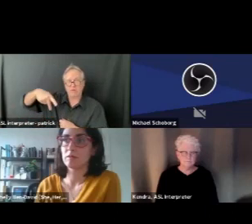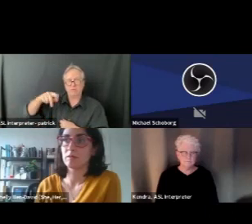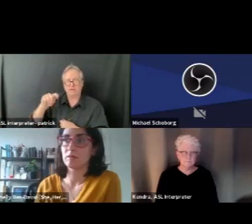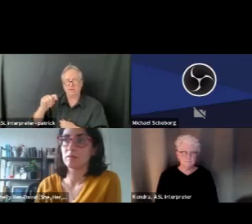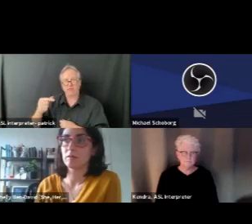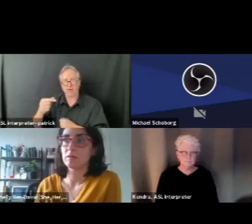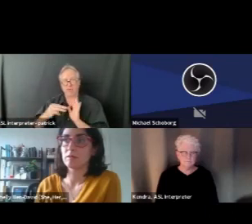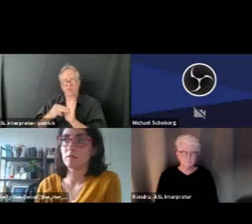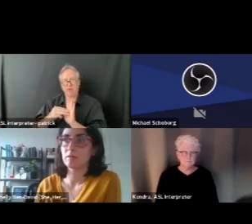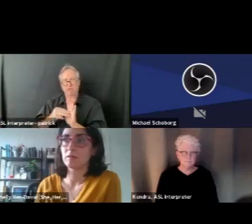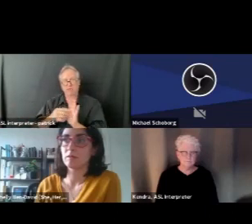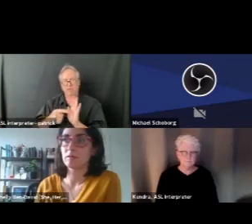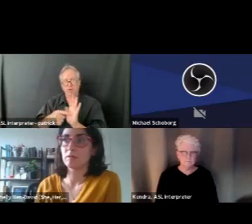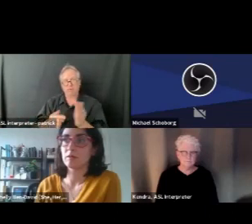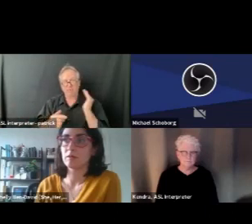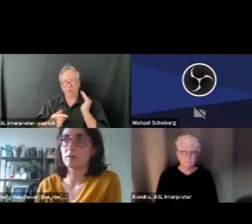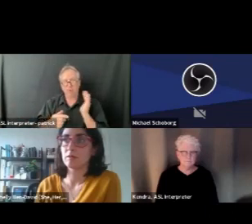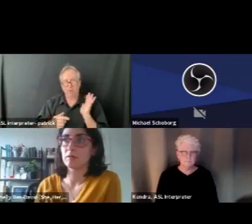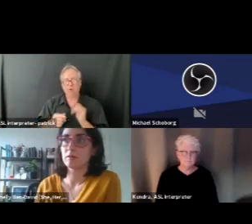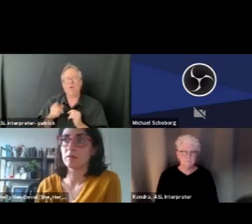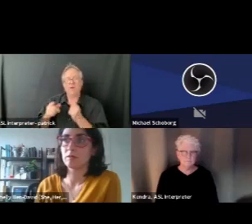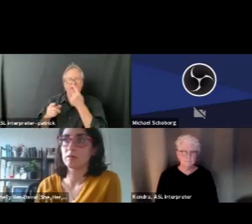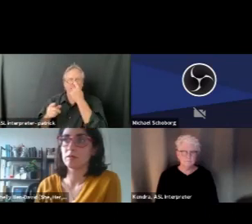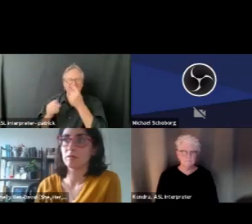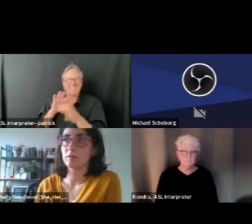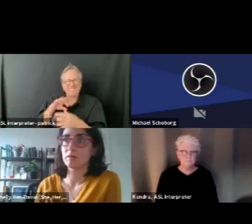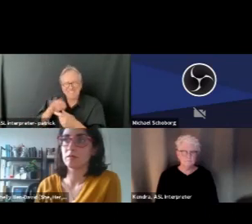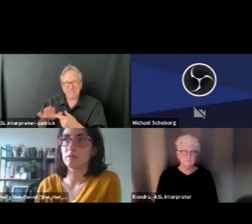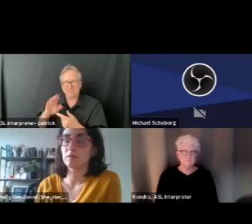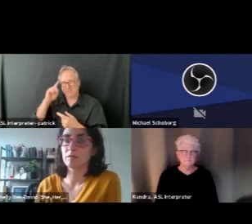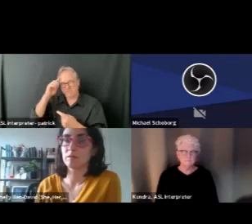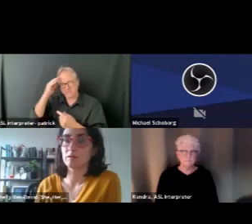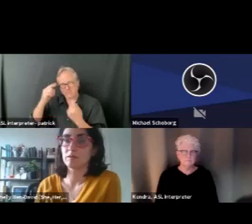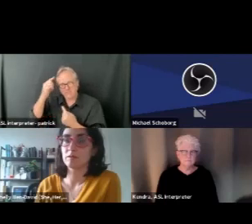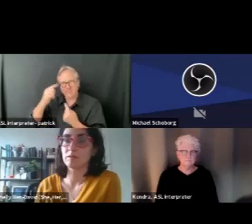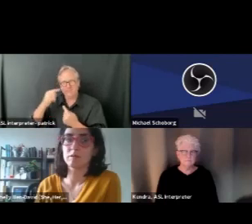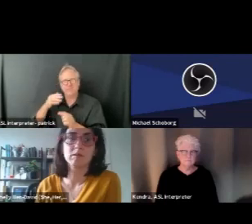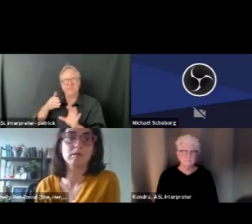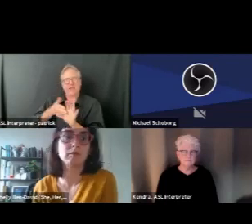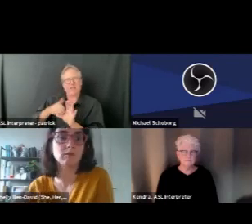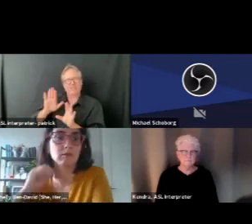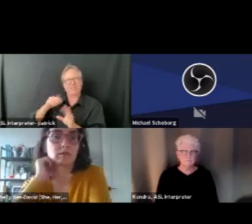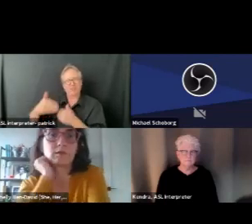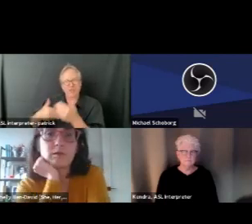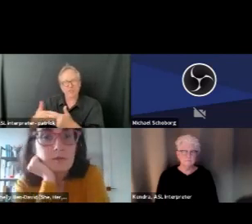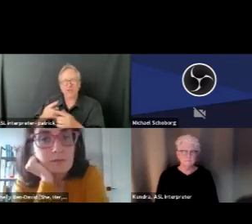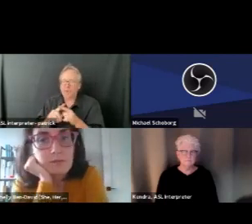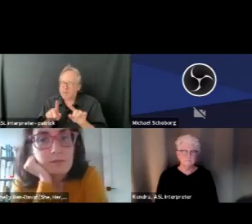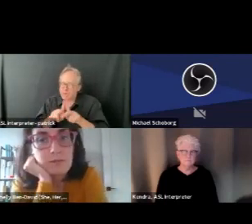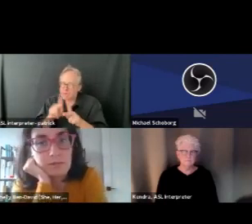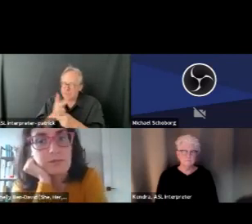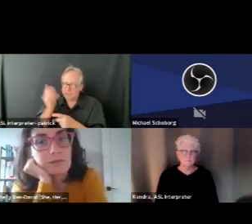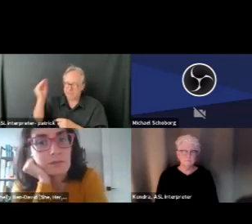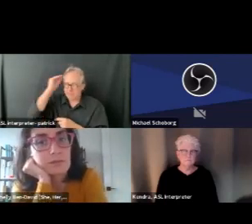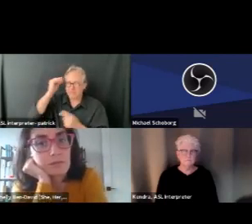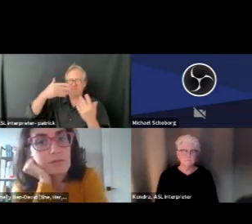earlier, is kind of unfolds through the psychological processes, but it's important to keep in mind the